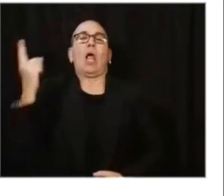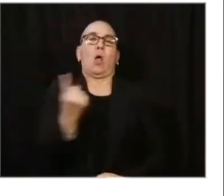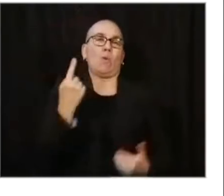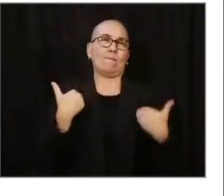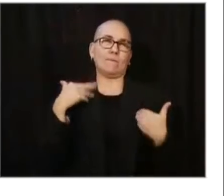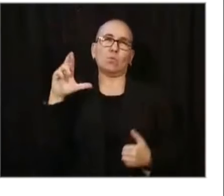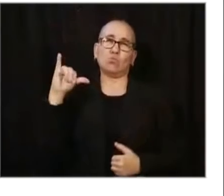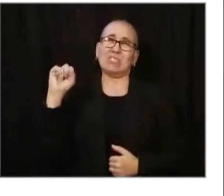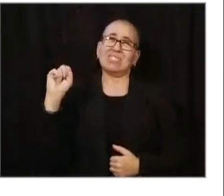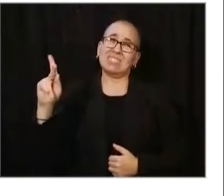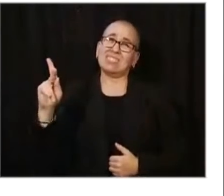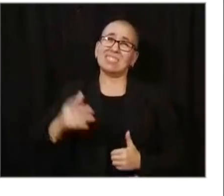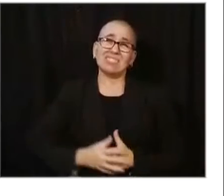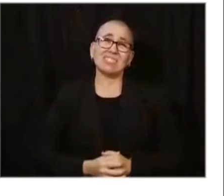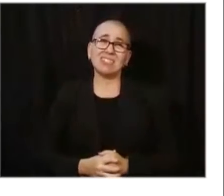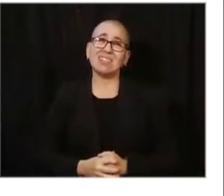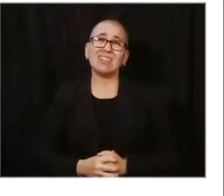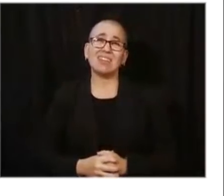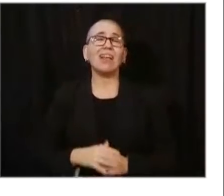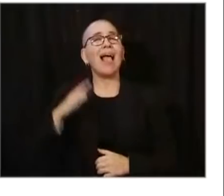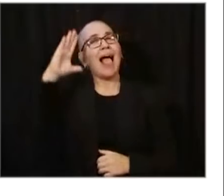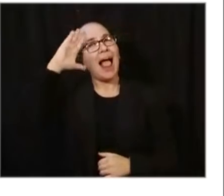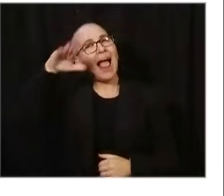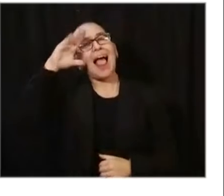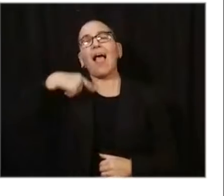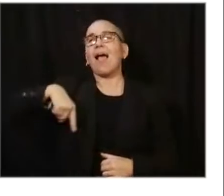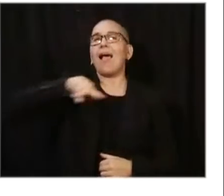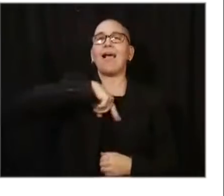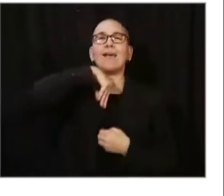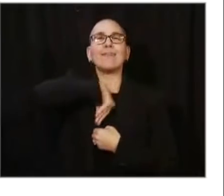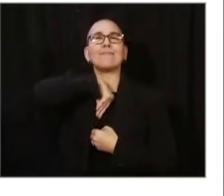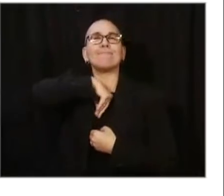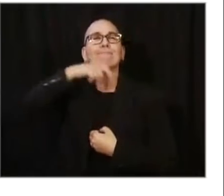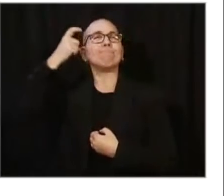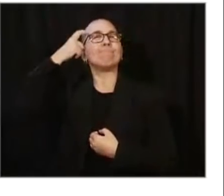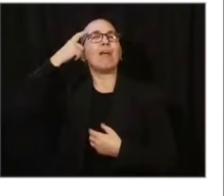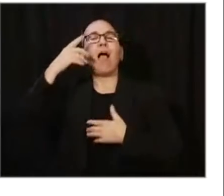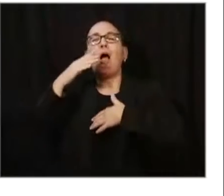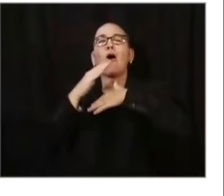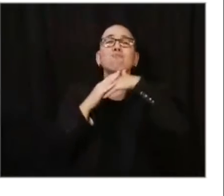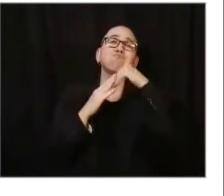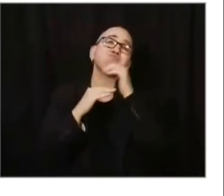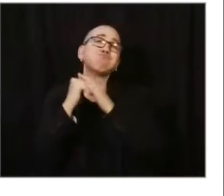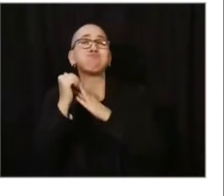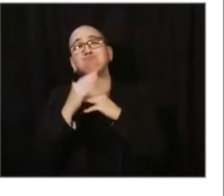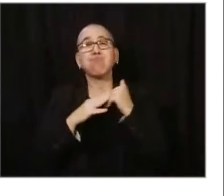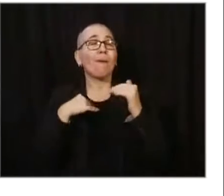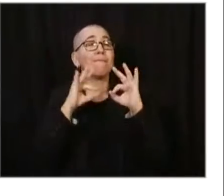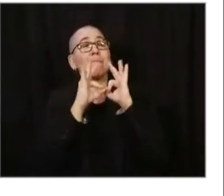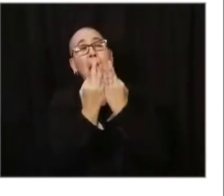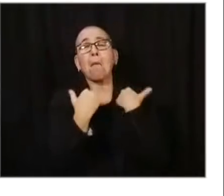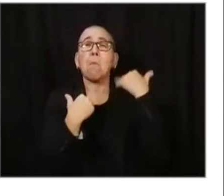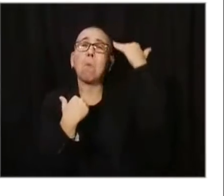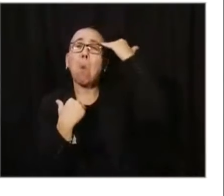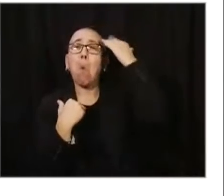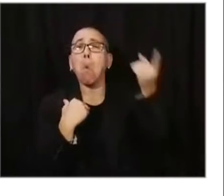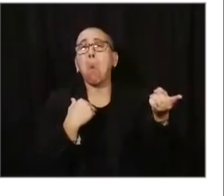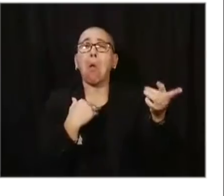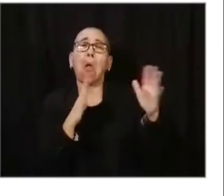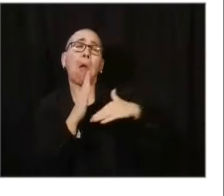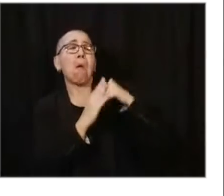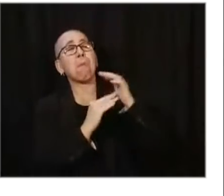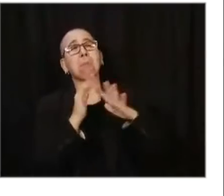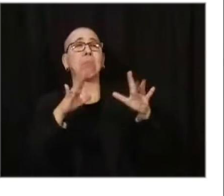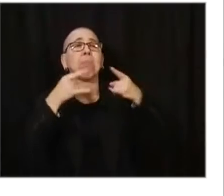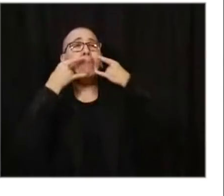family. If you're in a setting where you're eating or drinking, obviously you have to have your mask off to do that. And the longer you have that mask